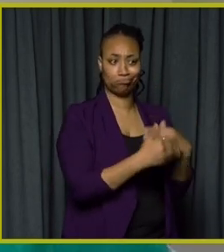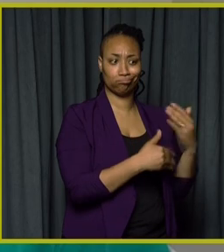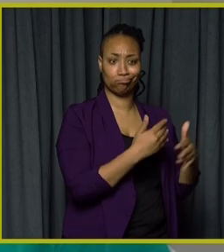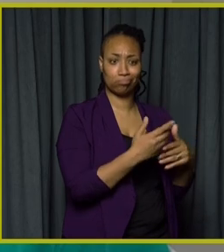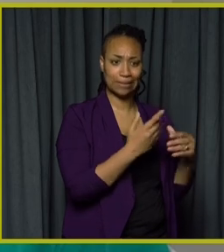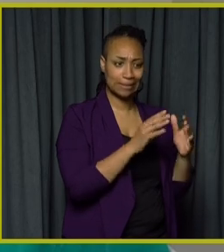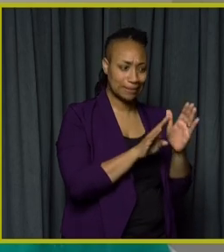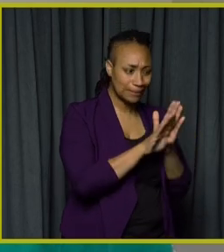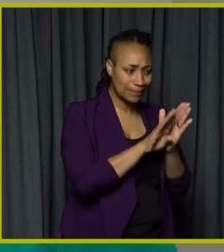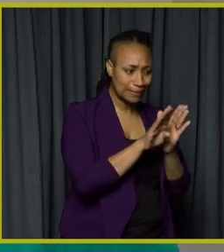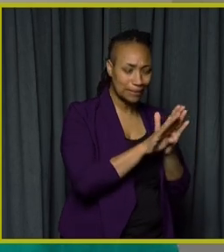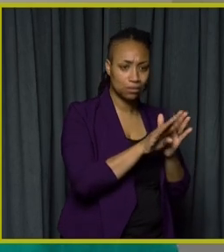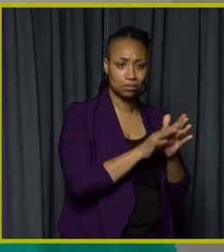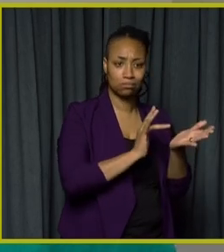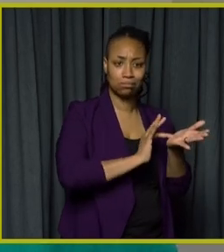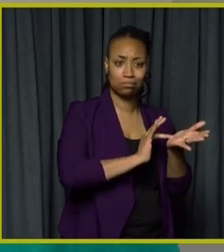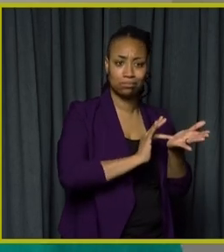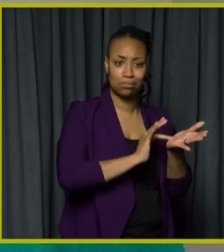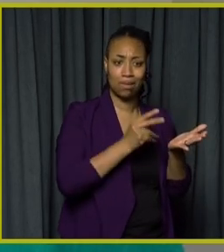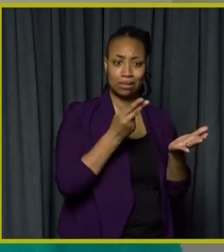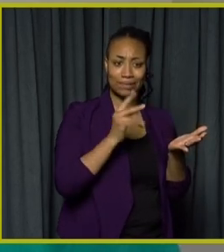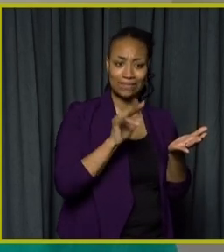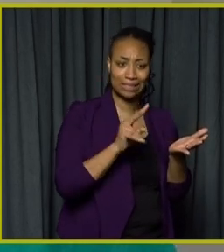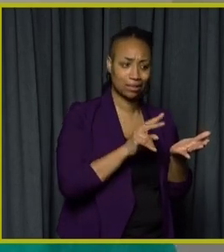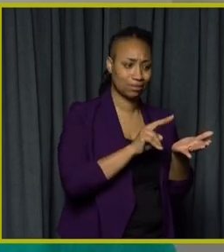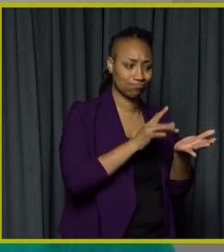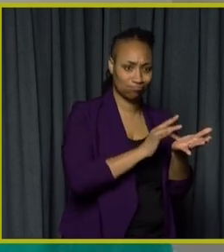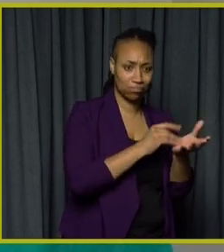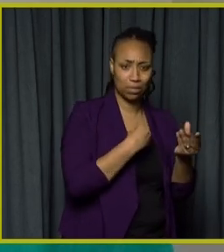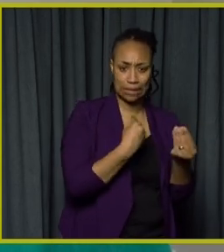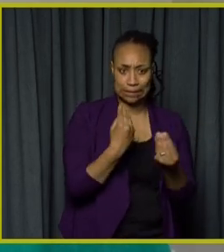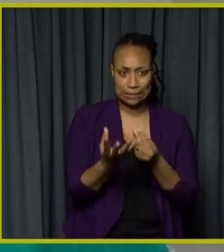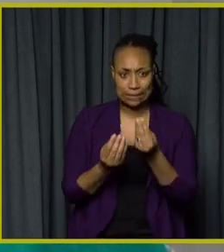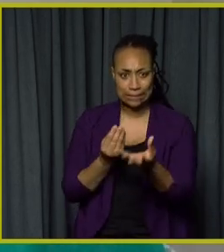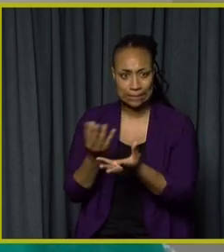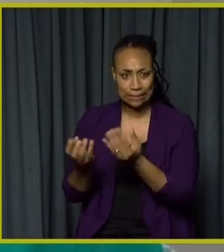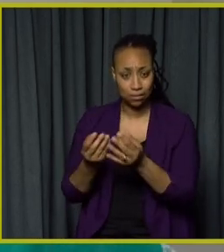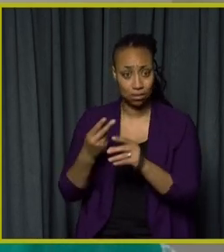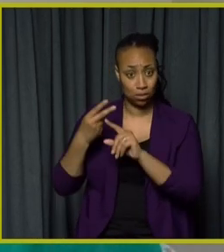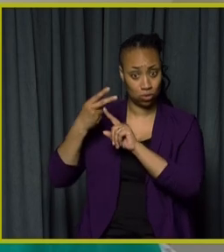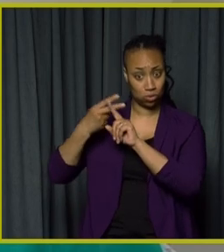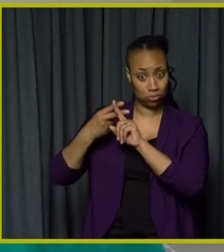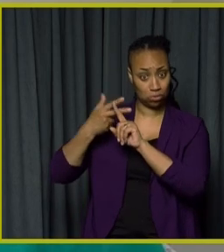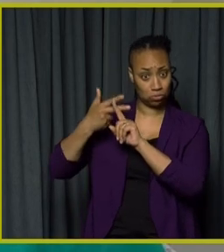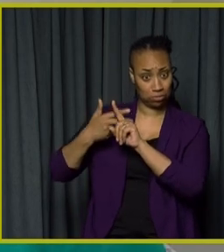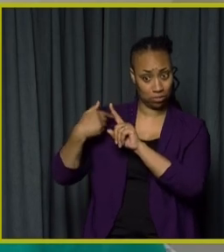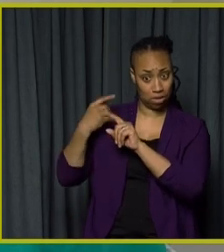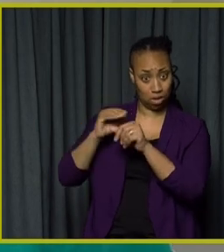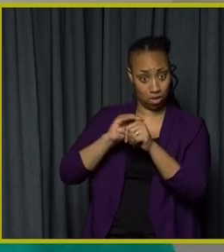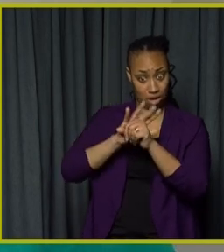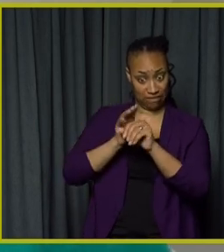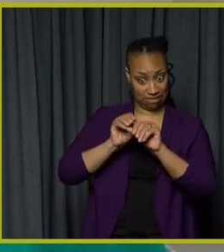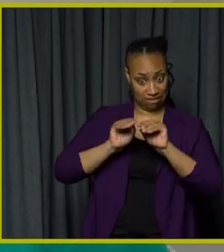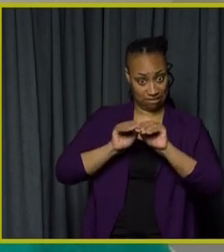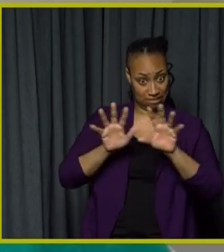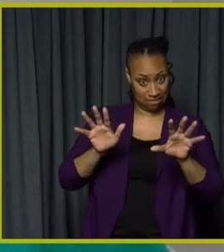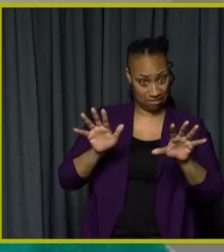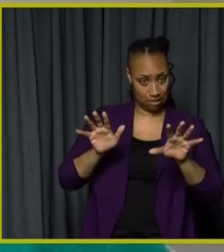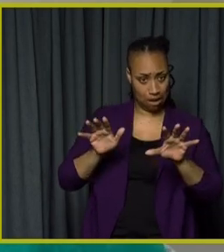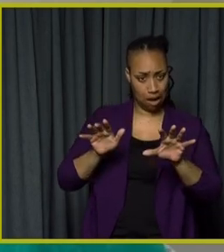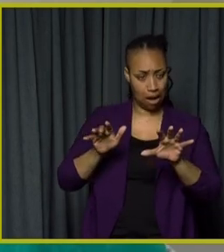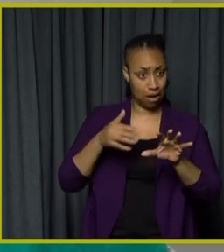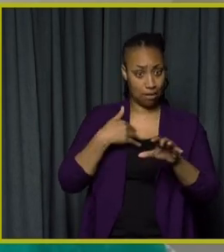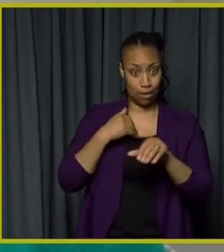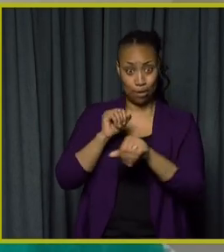HIV infection. And I've seen it during the last few months of the coronavirus pandemic when I've been reassigned to work as a